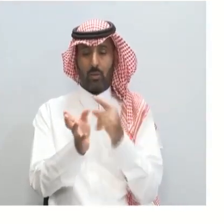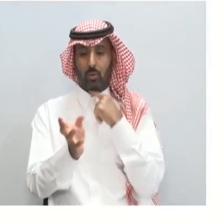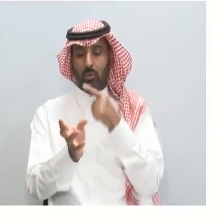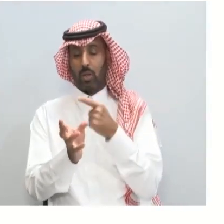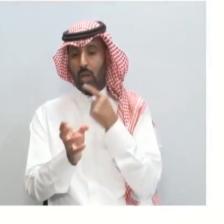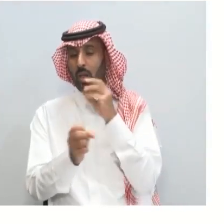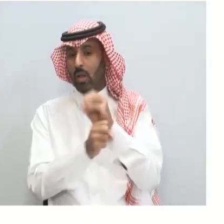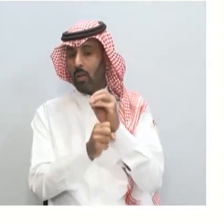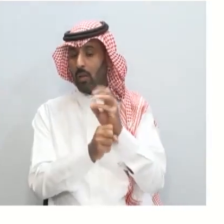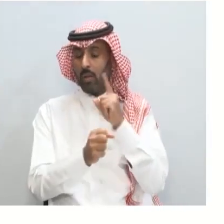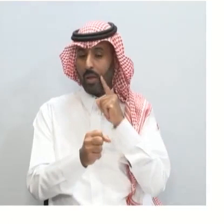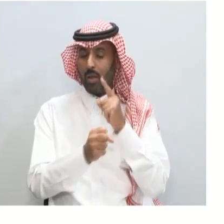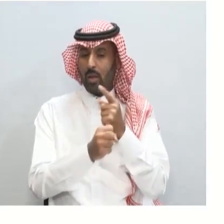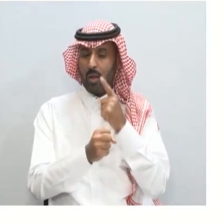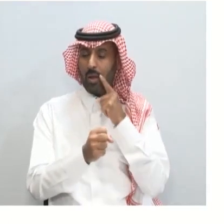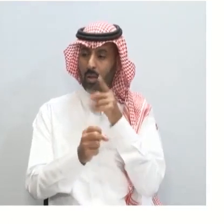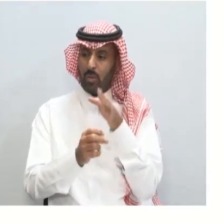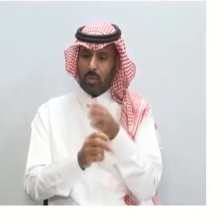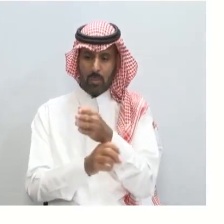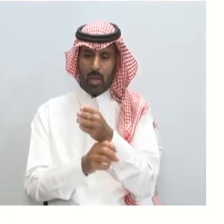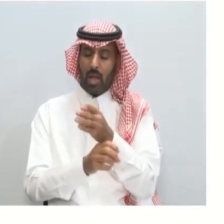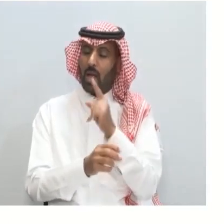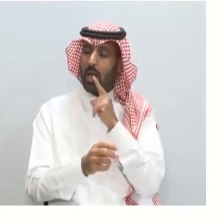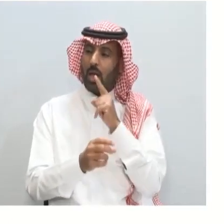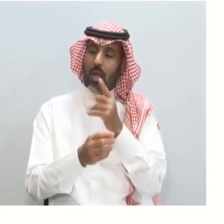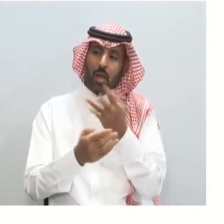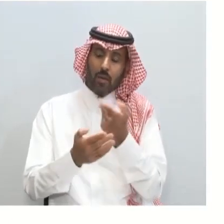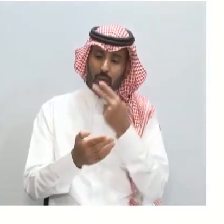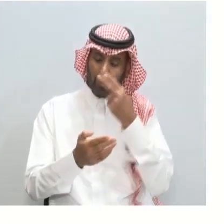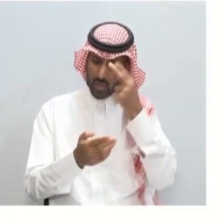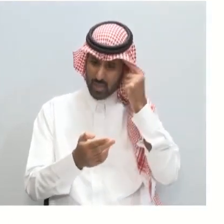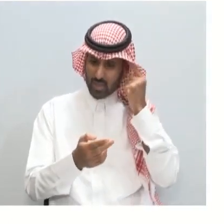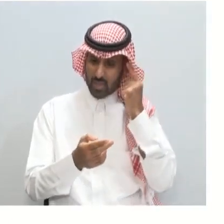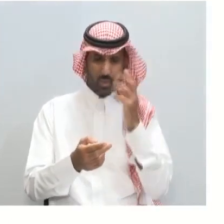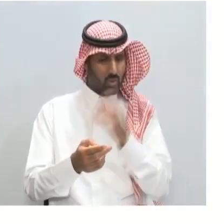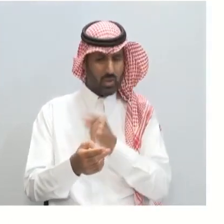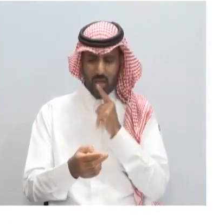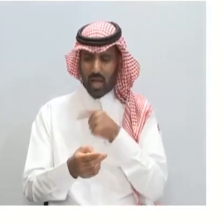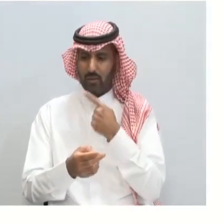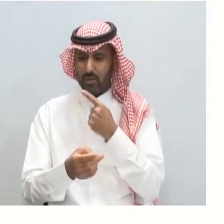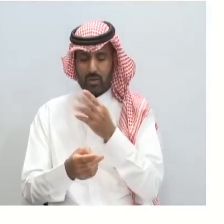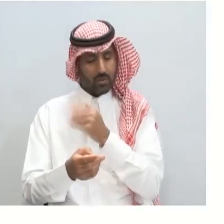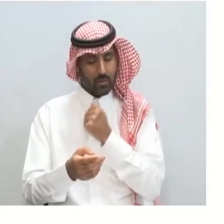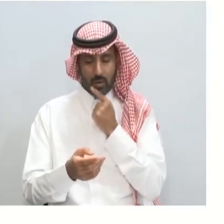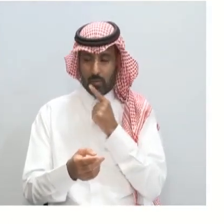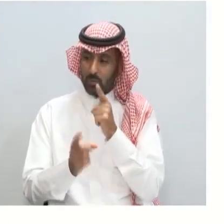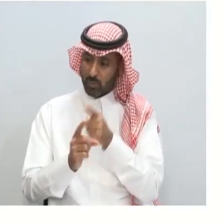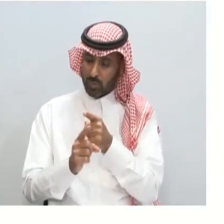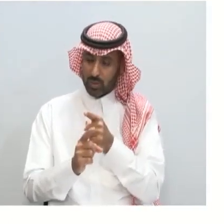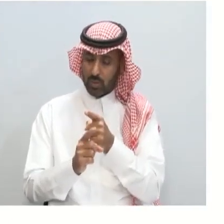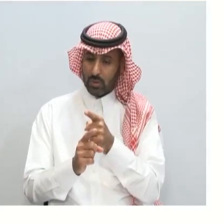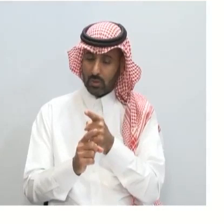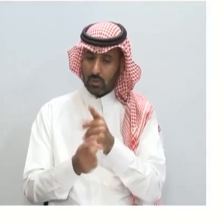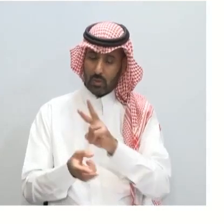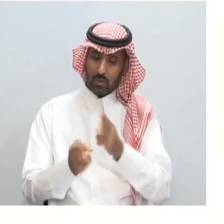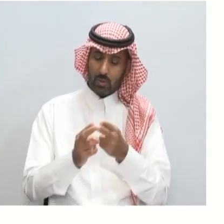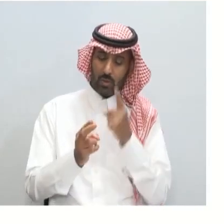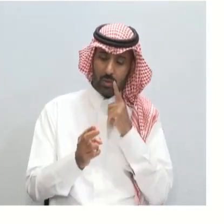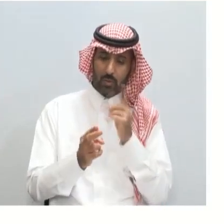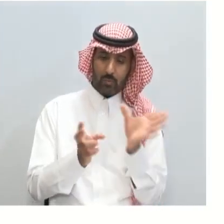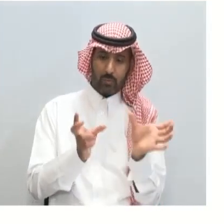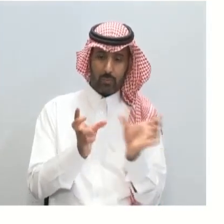we learned about the implied conditionals. You don't have to say it. It is implied rather than